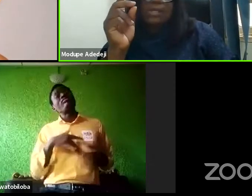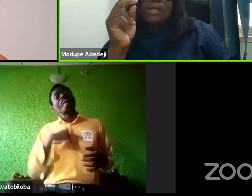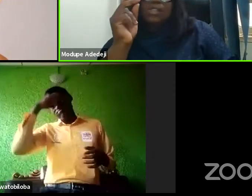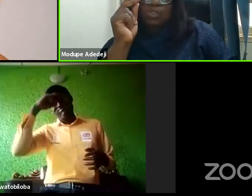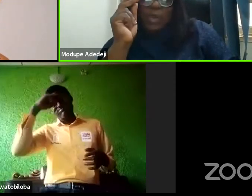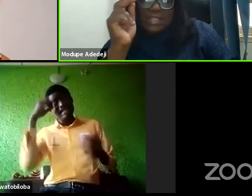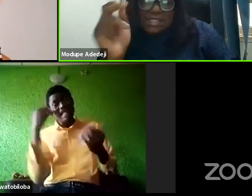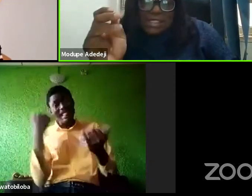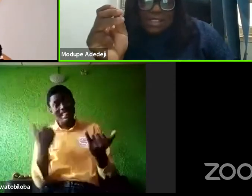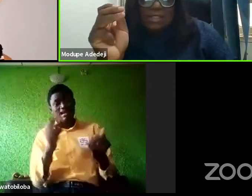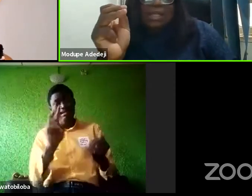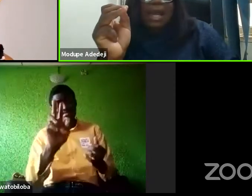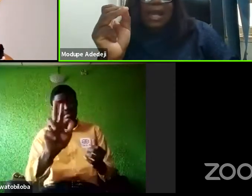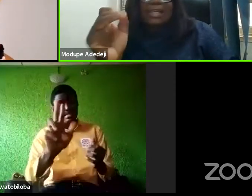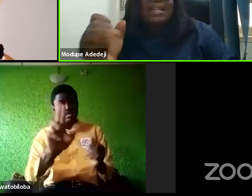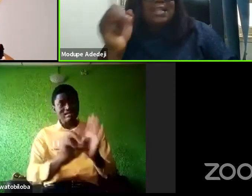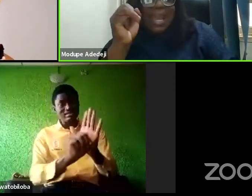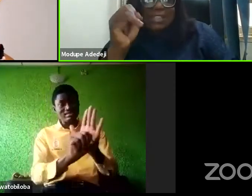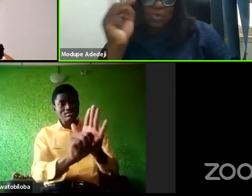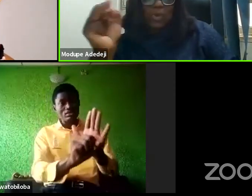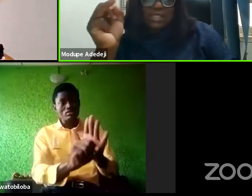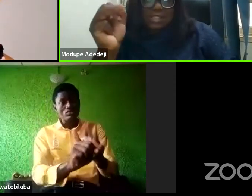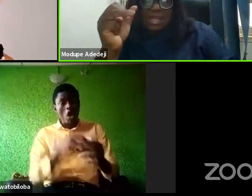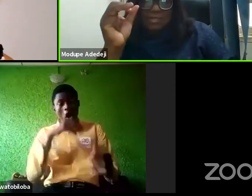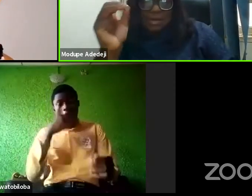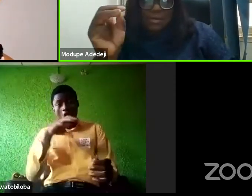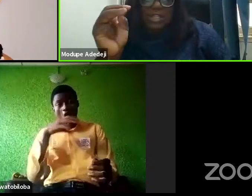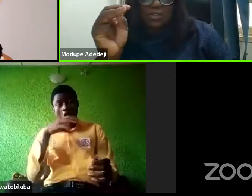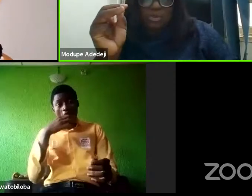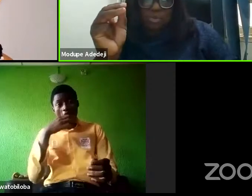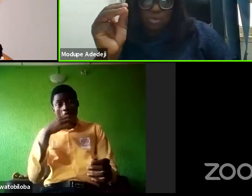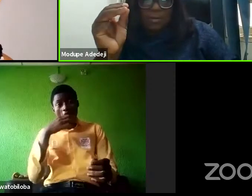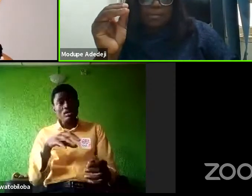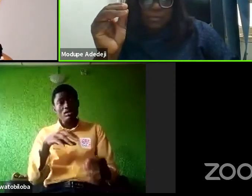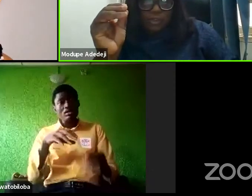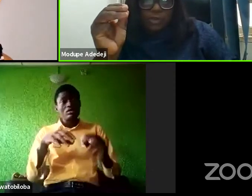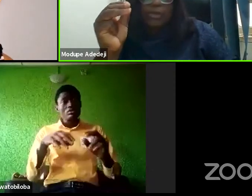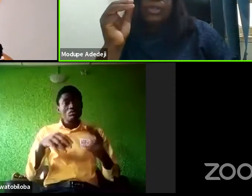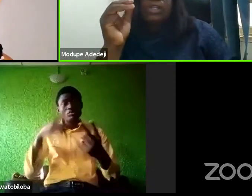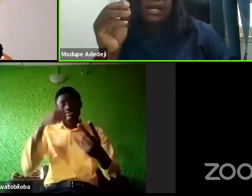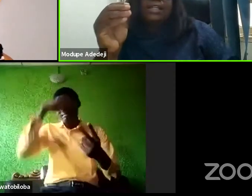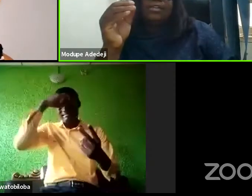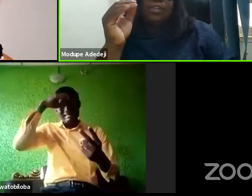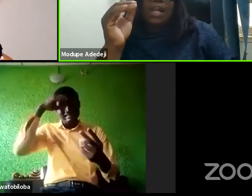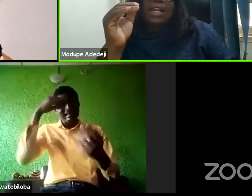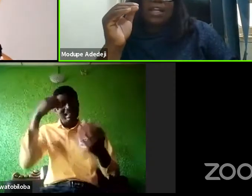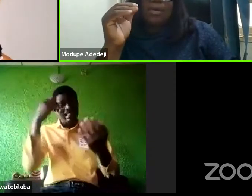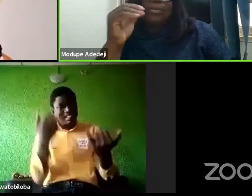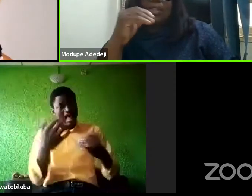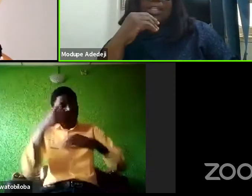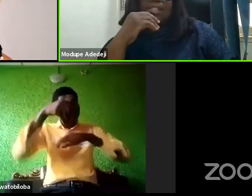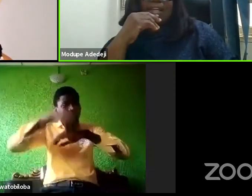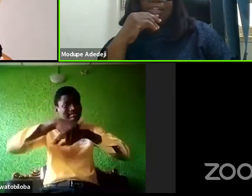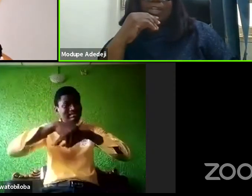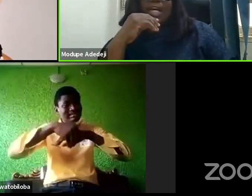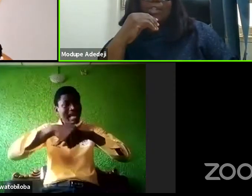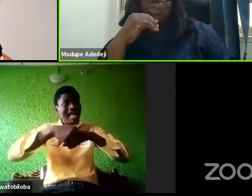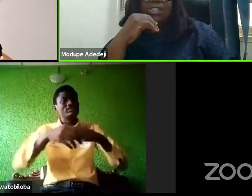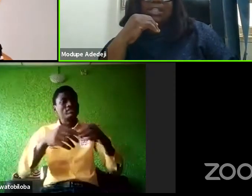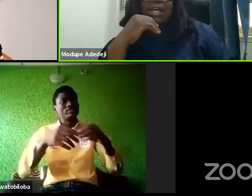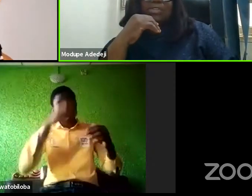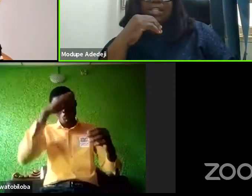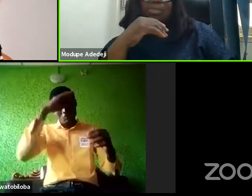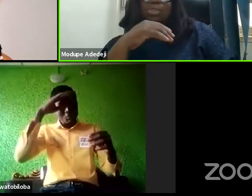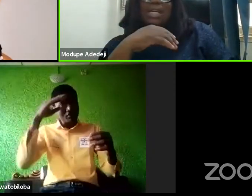flushes, sweating, and then night sweat. I've separated those two, you know. Then another thing that you